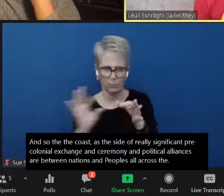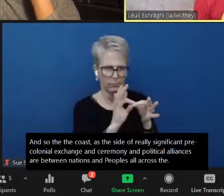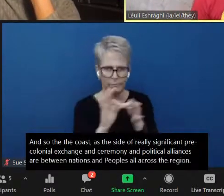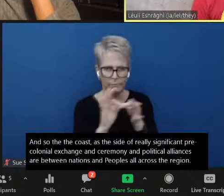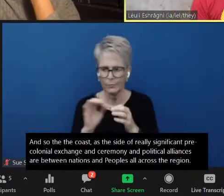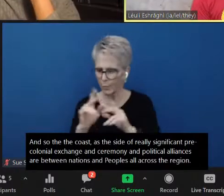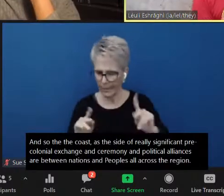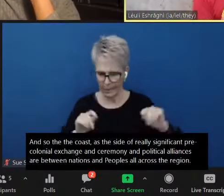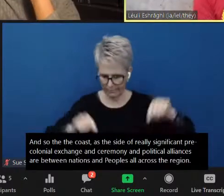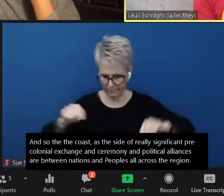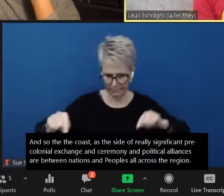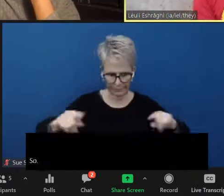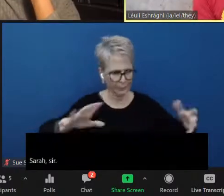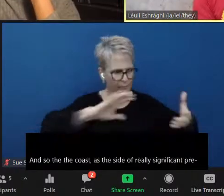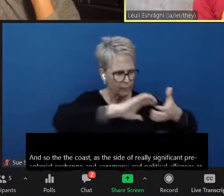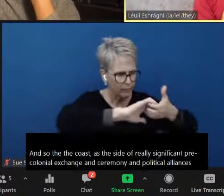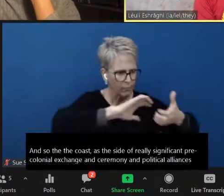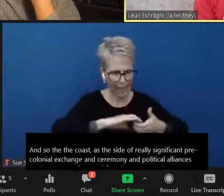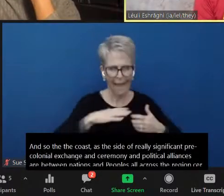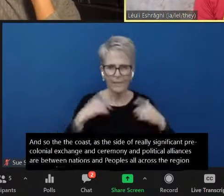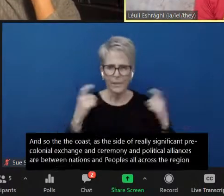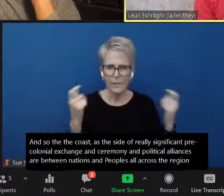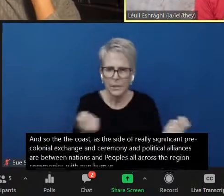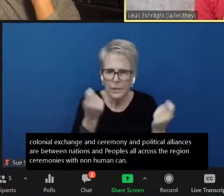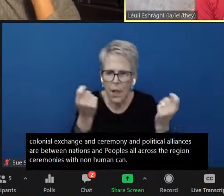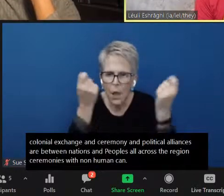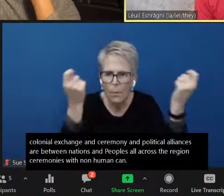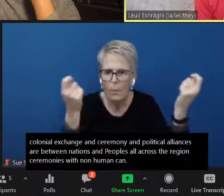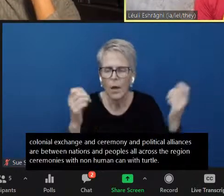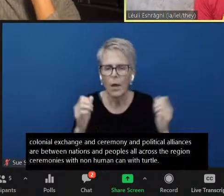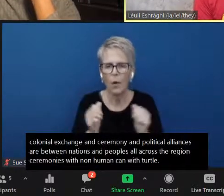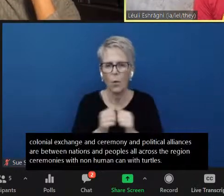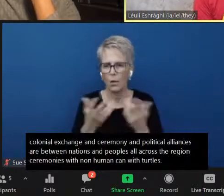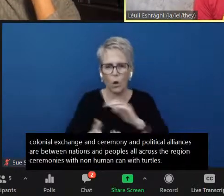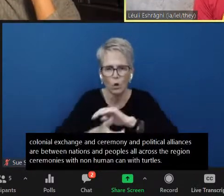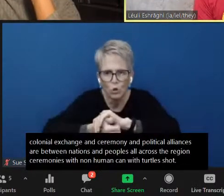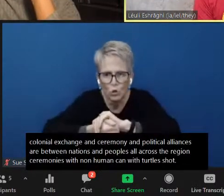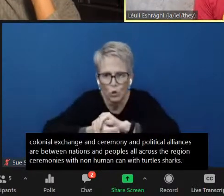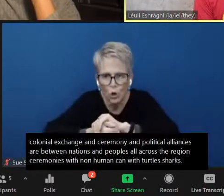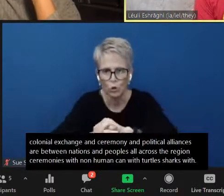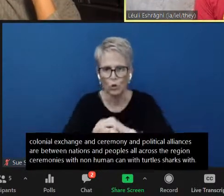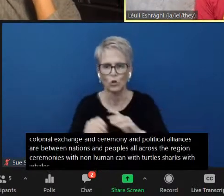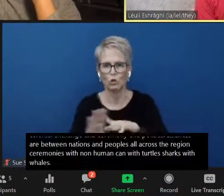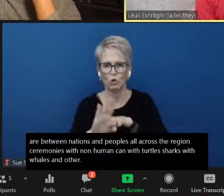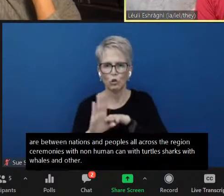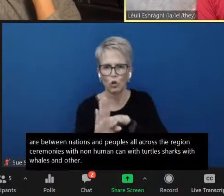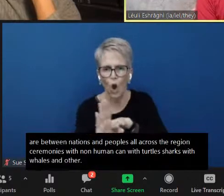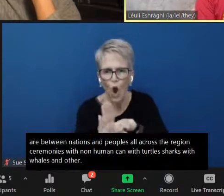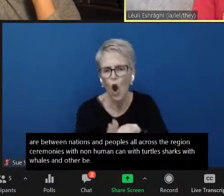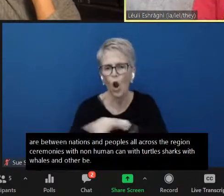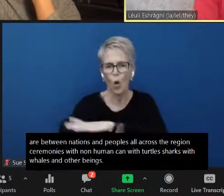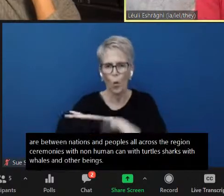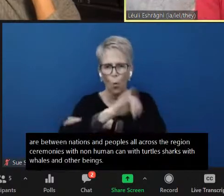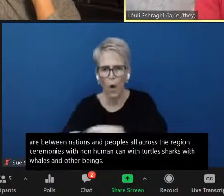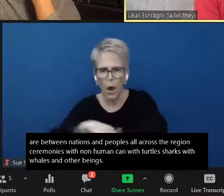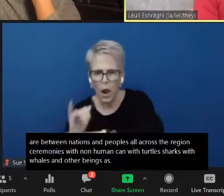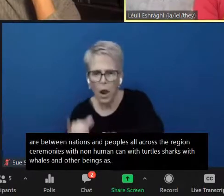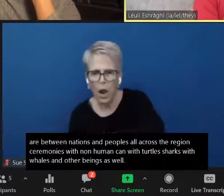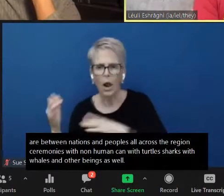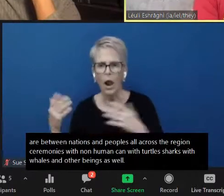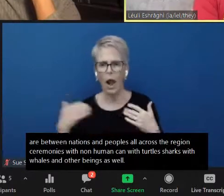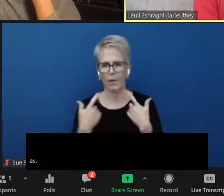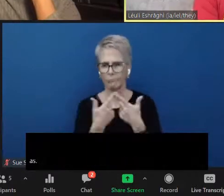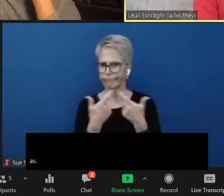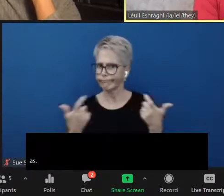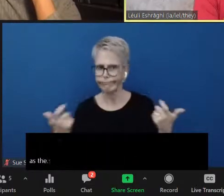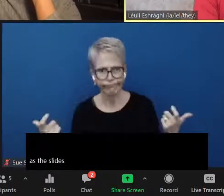the region, ceremonies with non-human kin, with turtles, sharks, with whales and other beings, as well